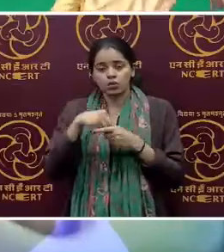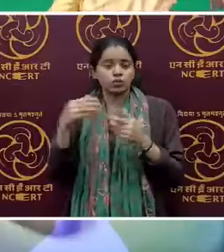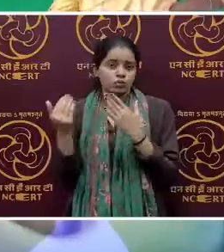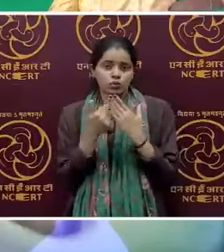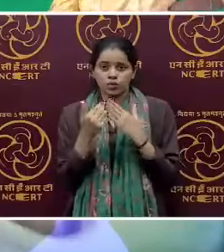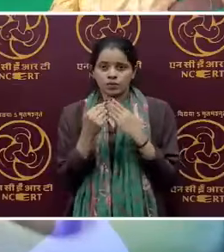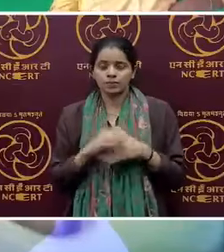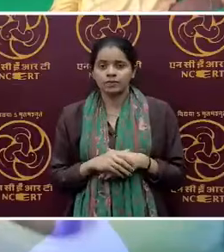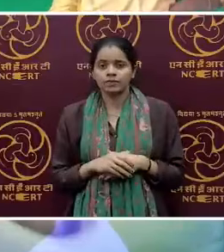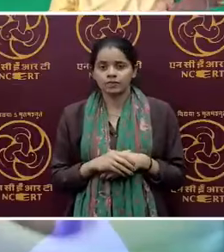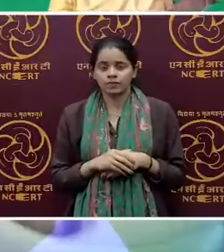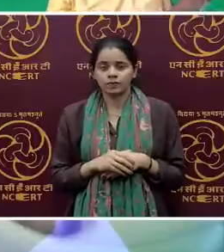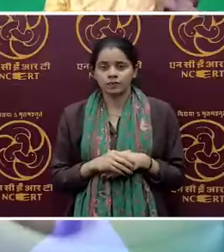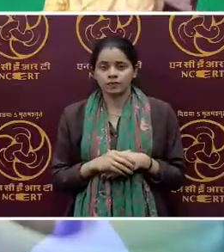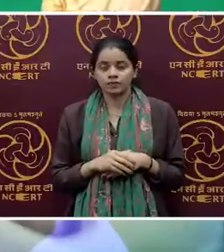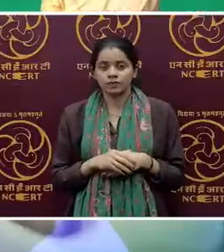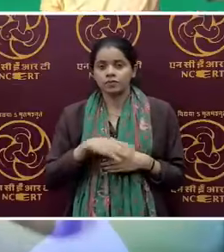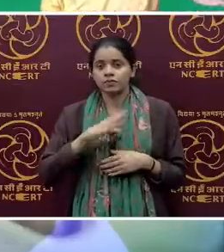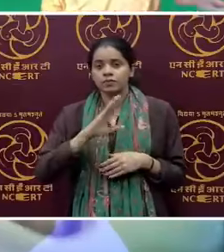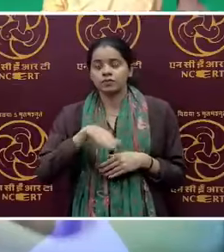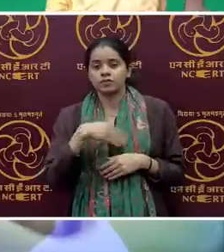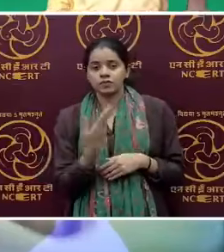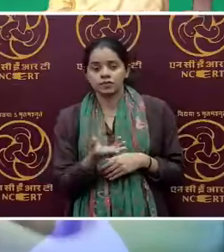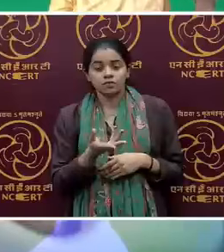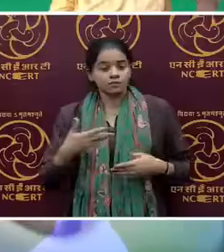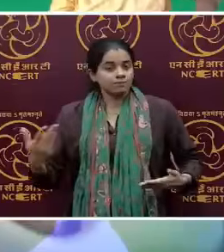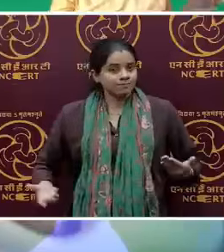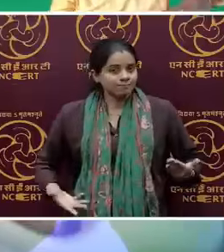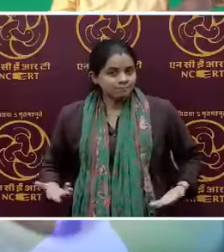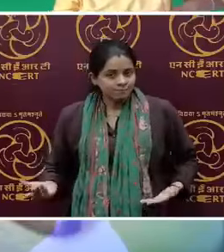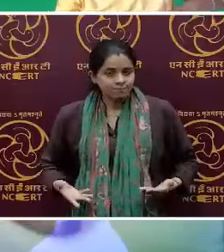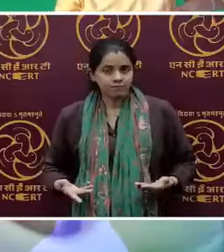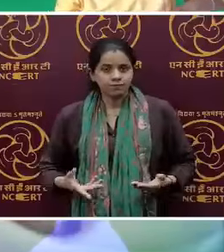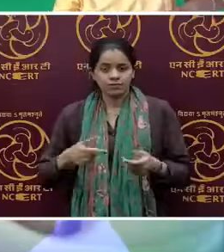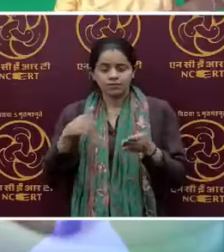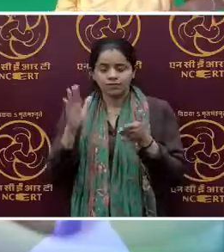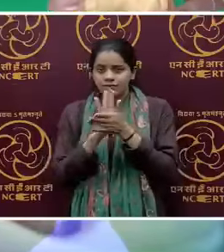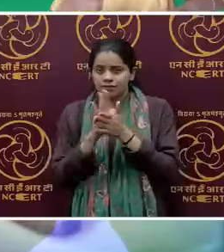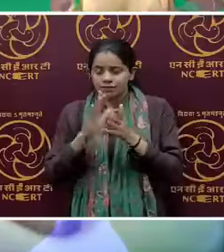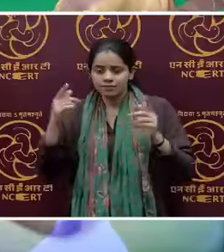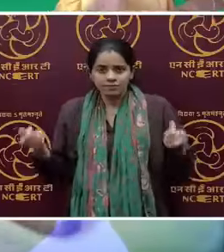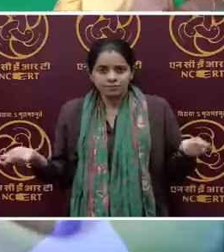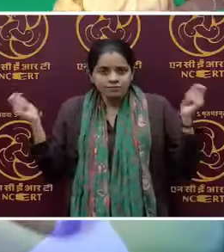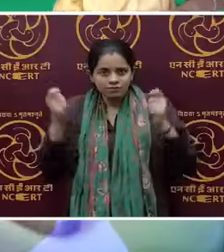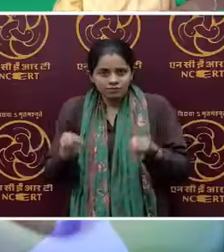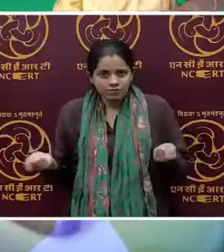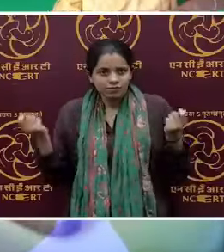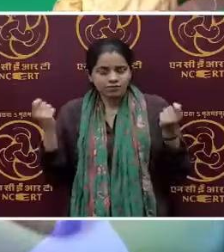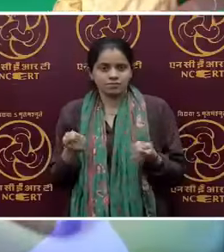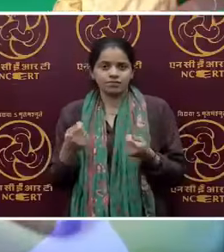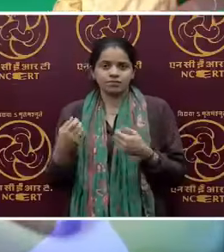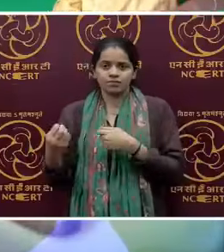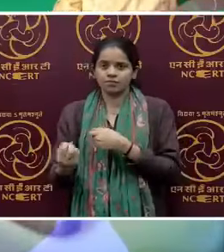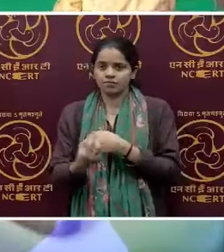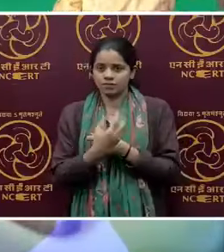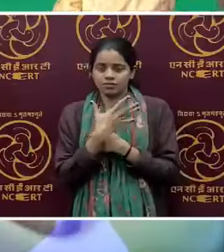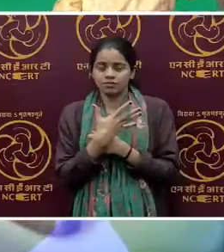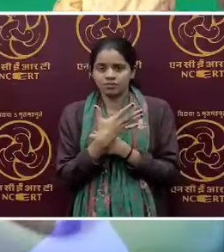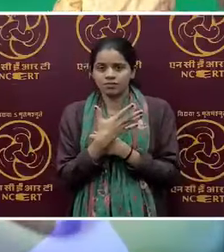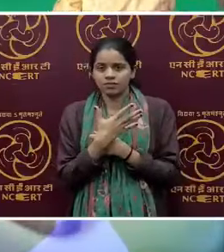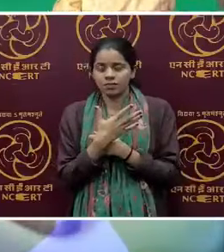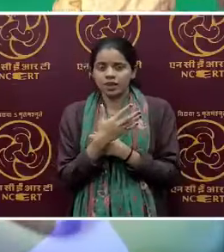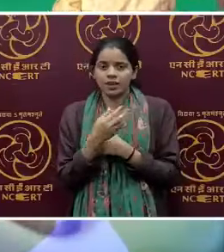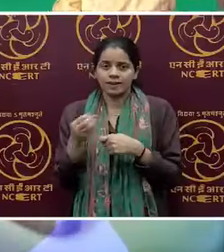schools. Again, they will have stimming behaviors like hand flapping, spinning. These can cause people to think